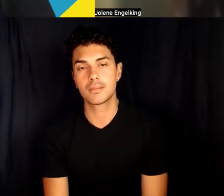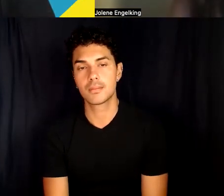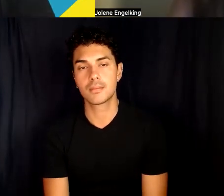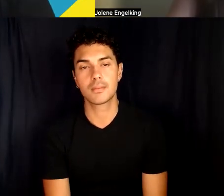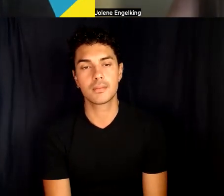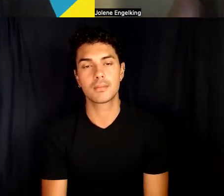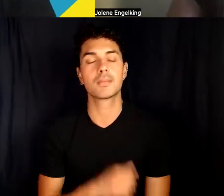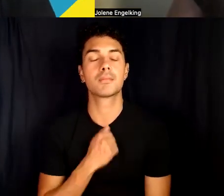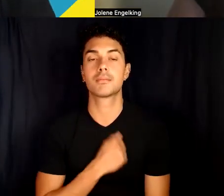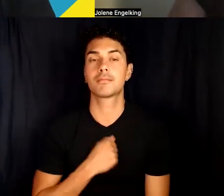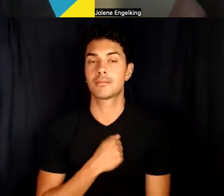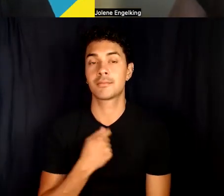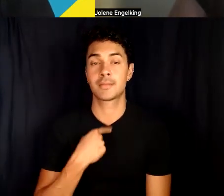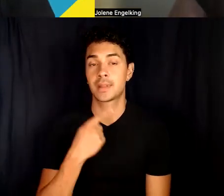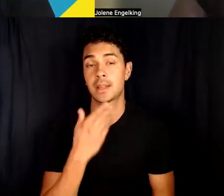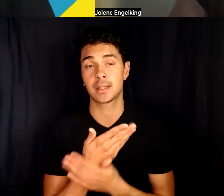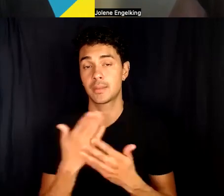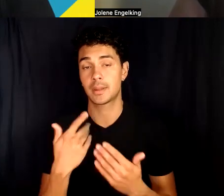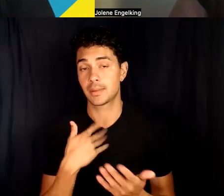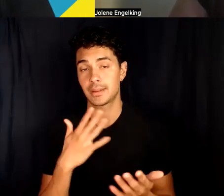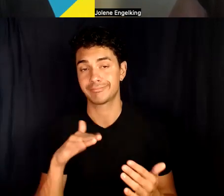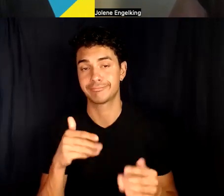Sorry, no, I was just going to say something and I had it pulled up.